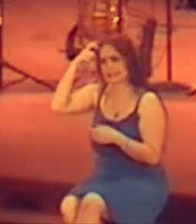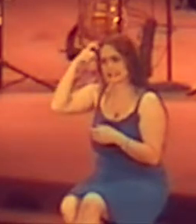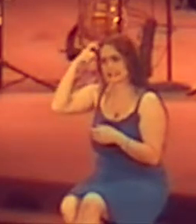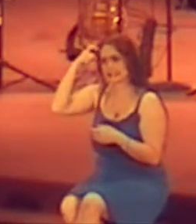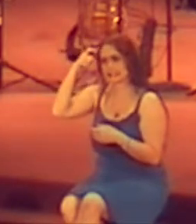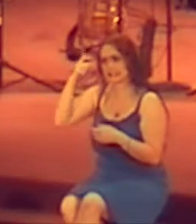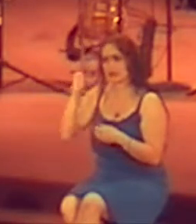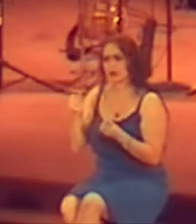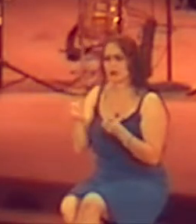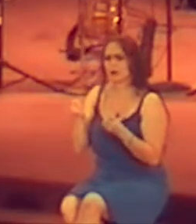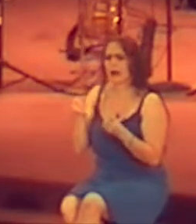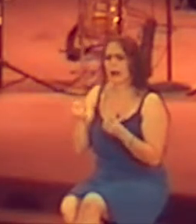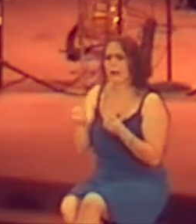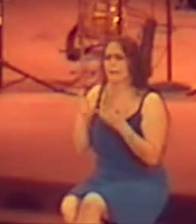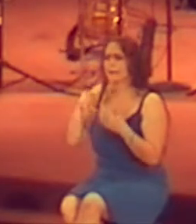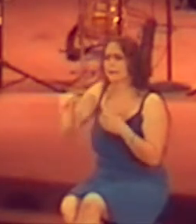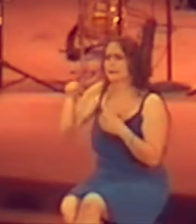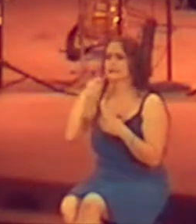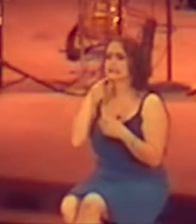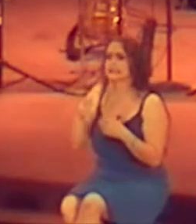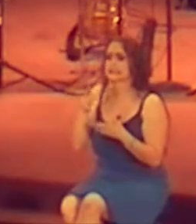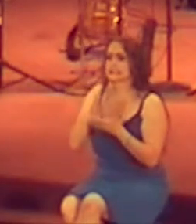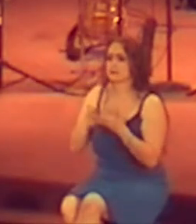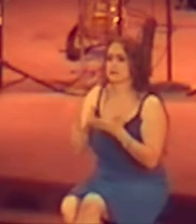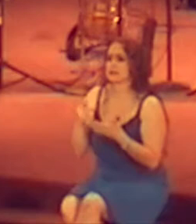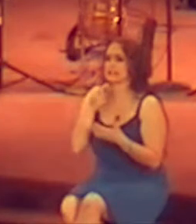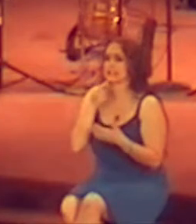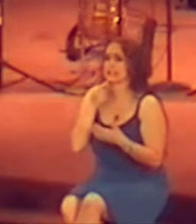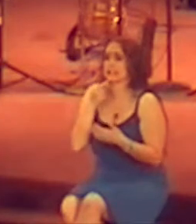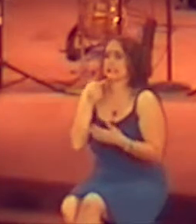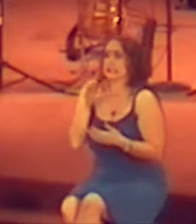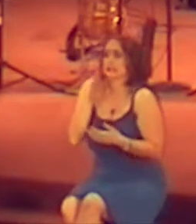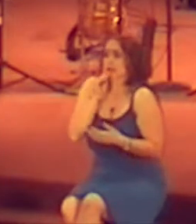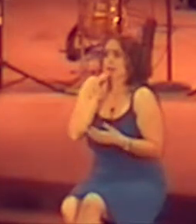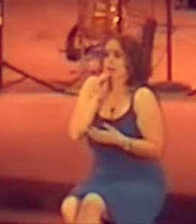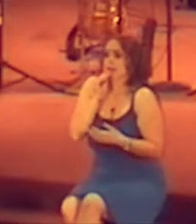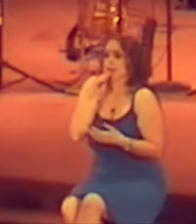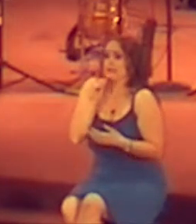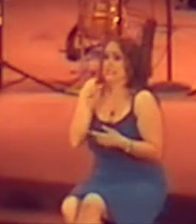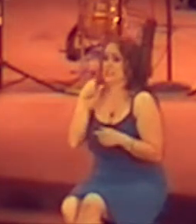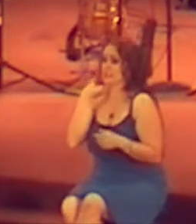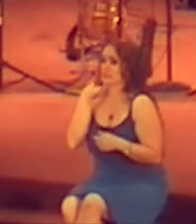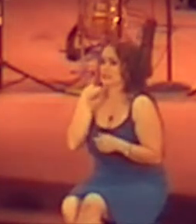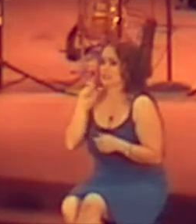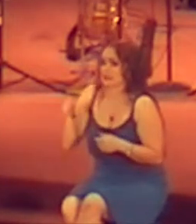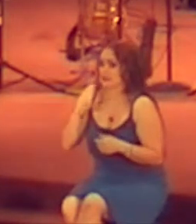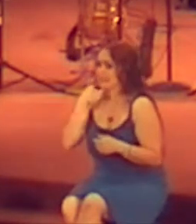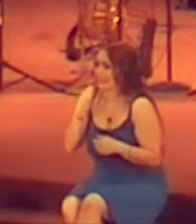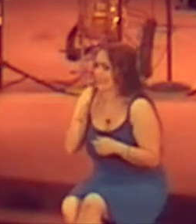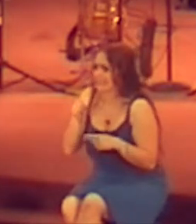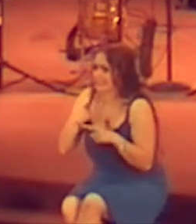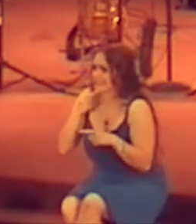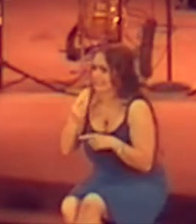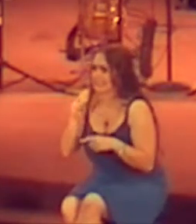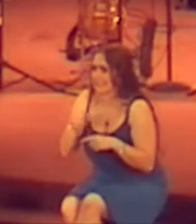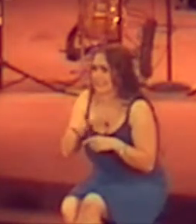that you're like, oh man, probably should not have said that? Or accidentally said something where you're like, oh man, 10 out of 10,